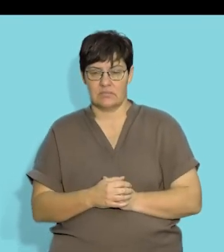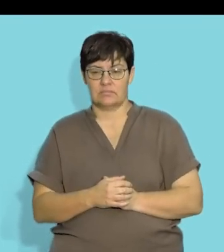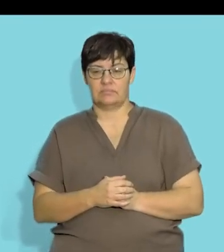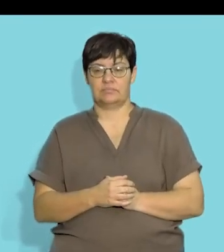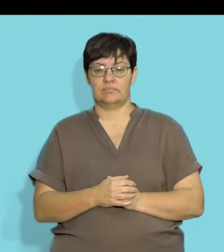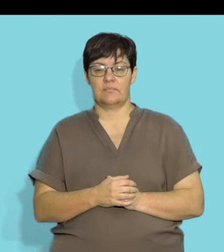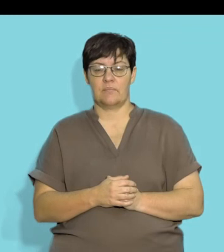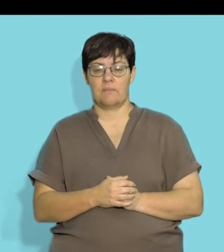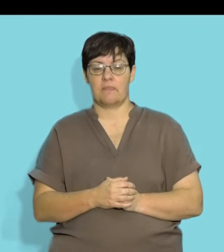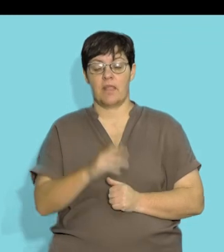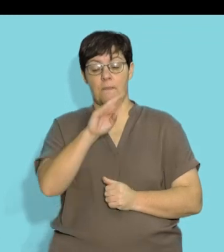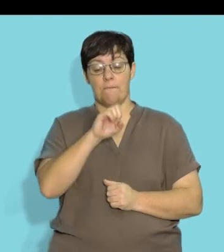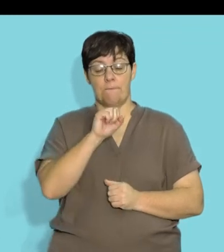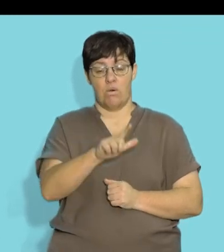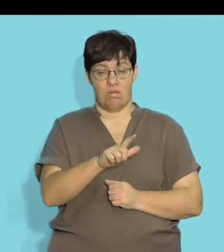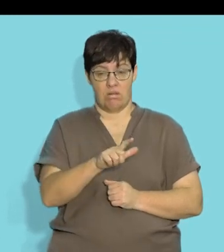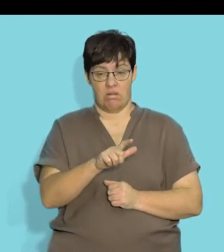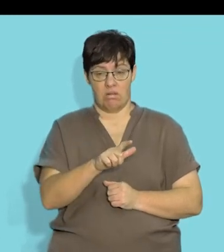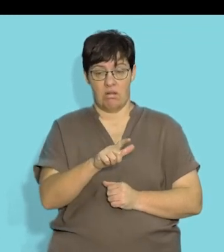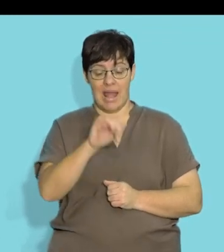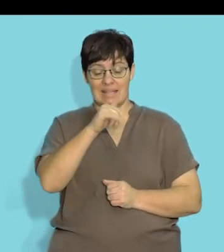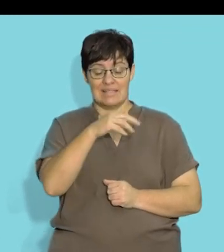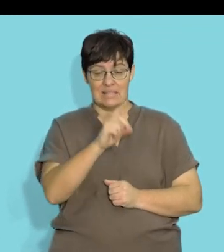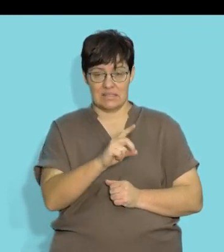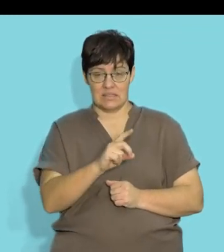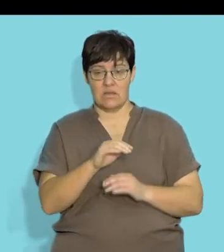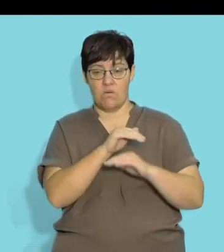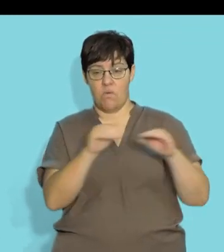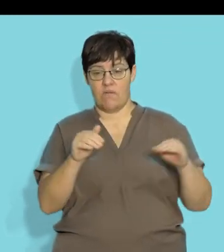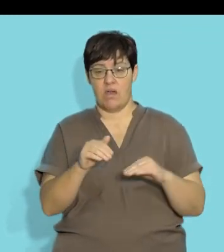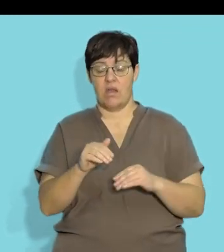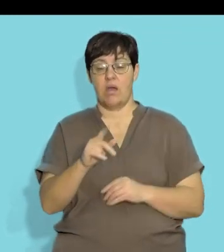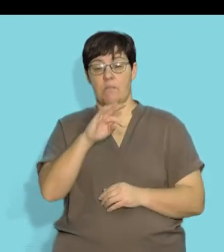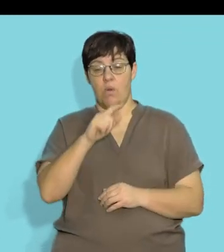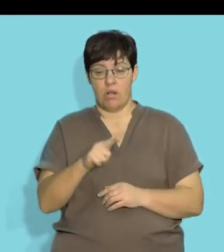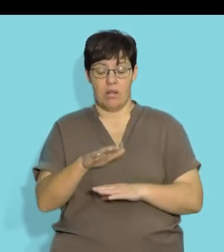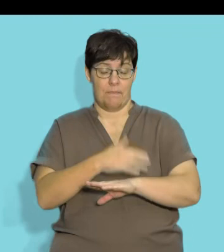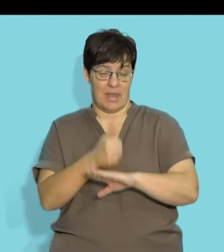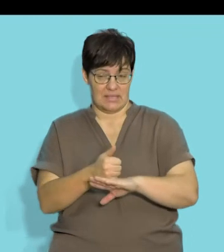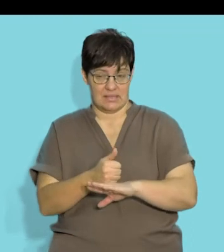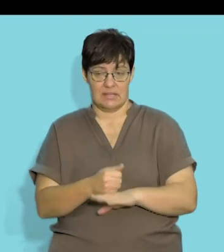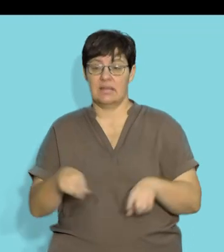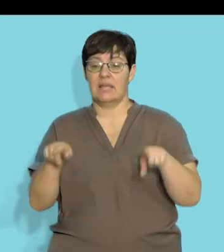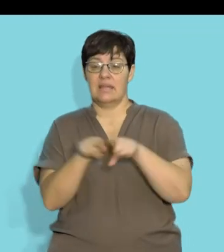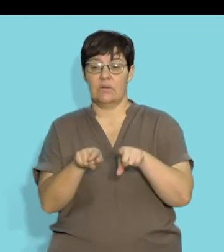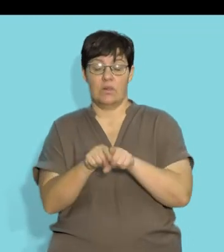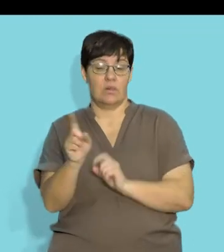us moles of acid over moles of base is equals